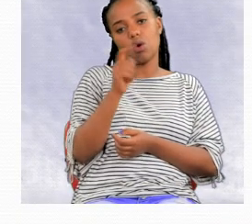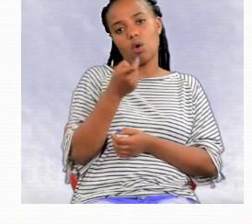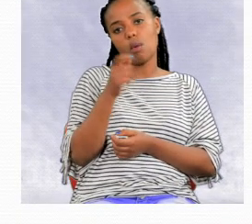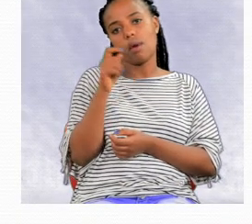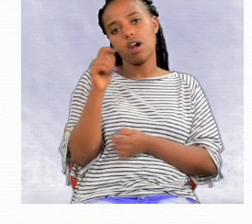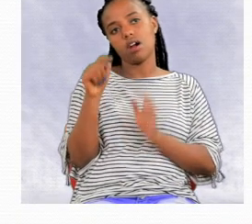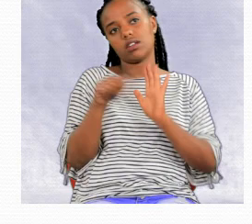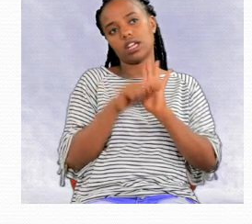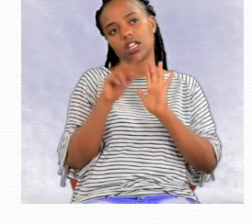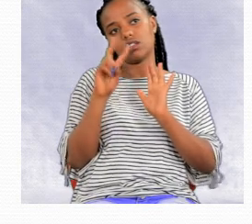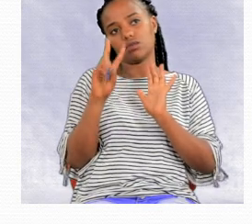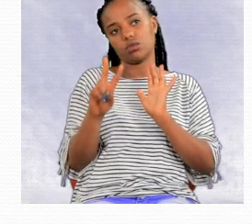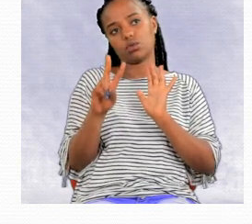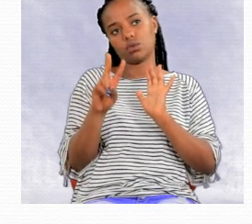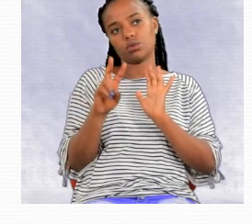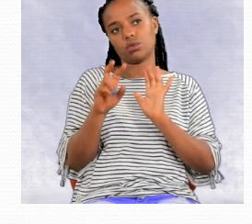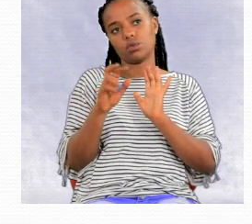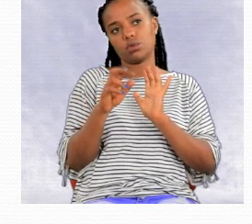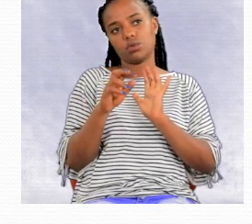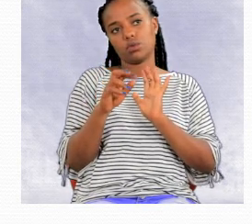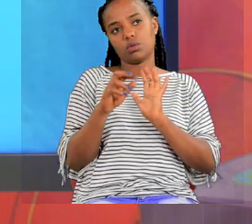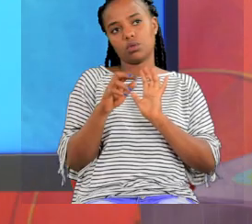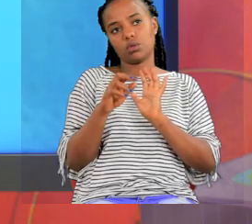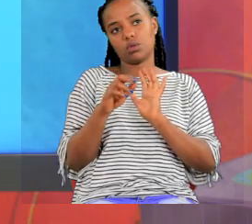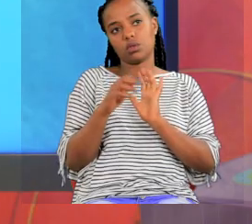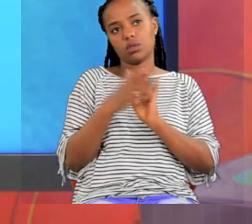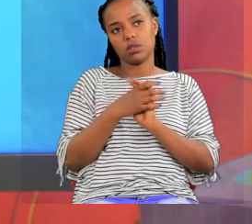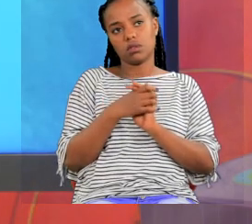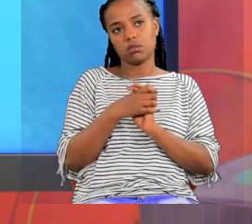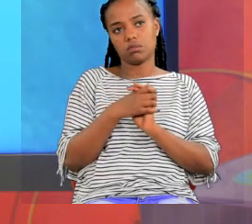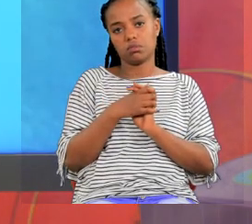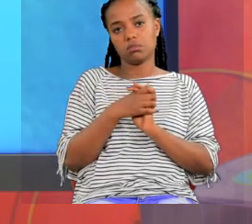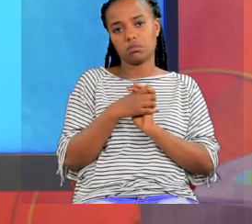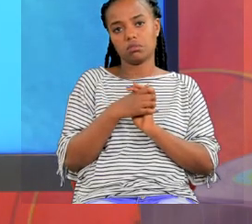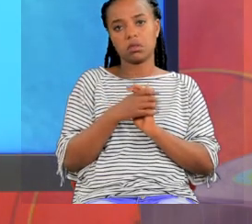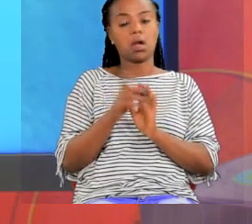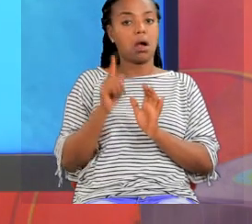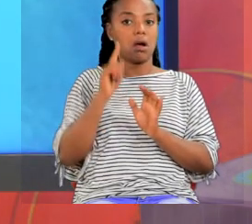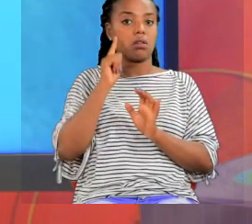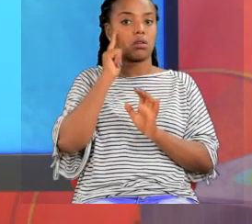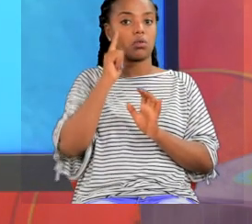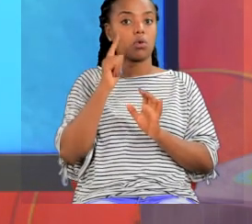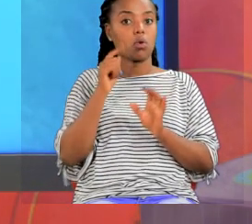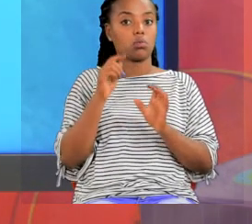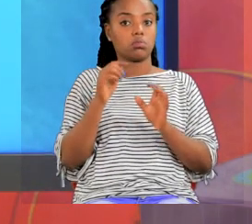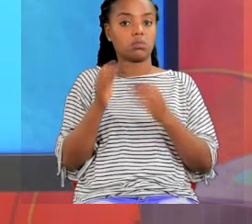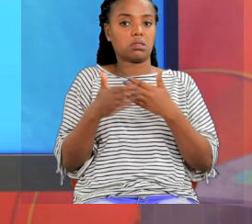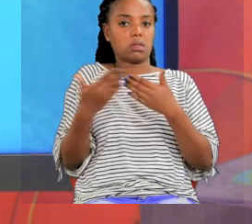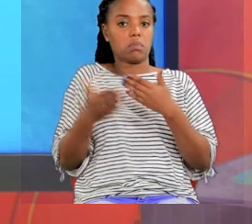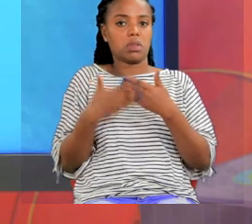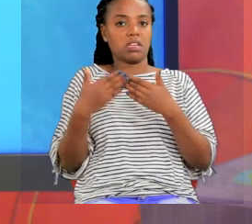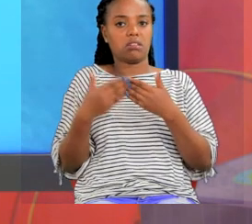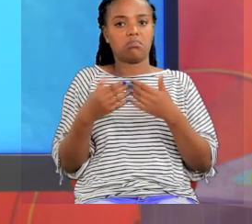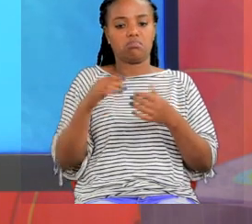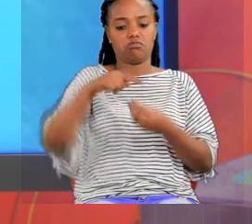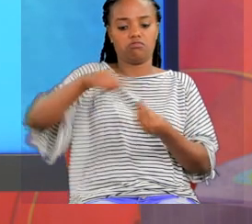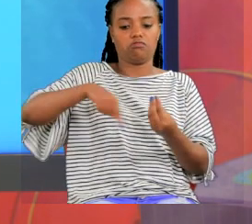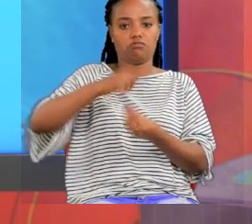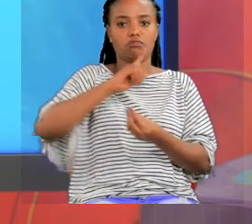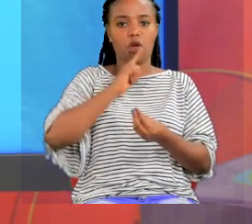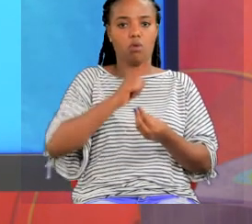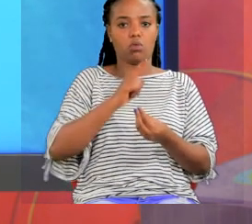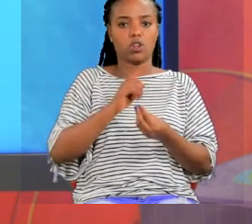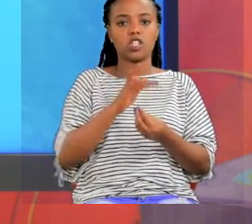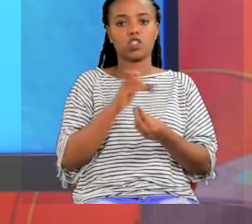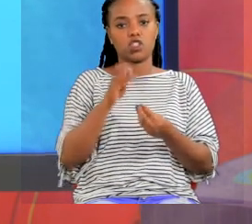0, 2, roughly sketching 0, 2. I'm not simply considering the coordinate, simply rough sketch. Assume